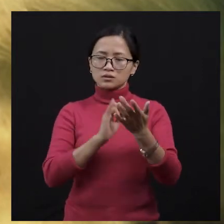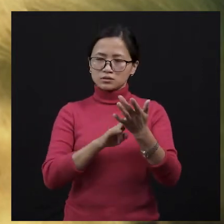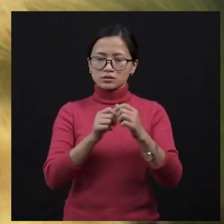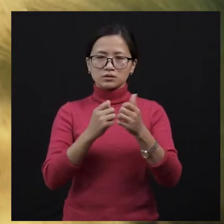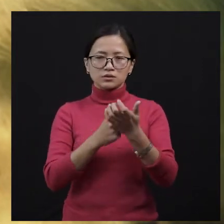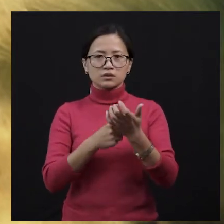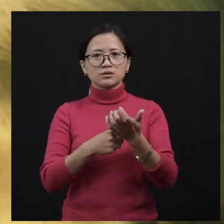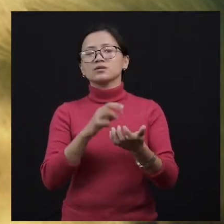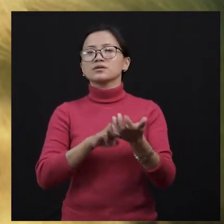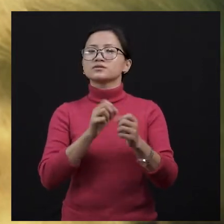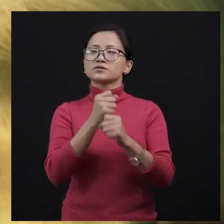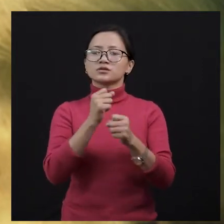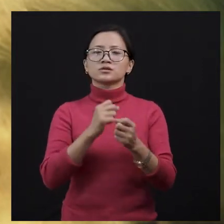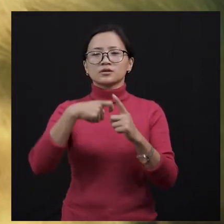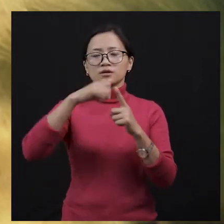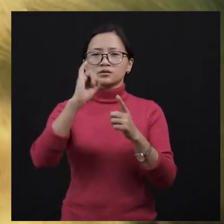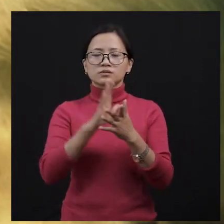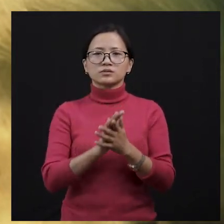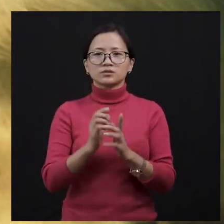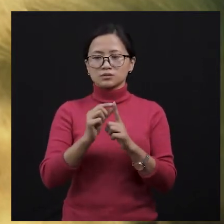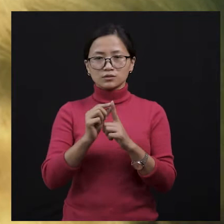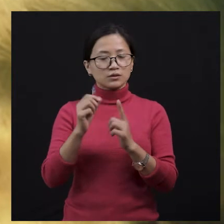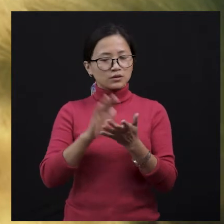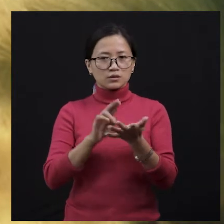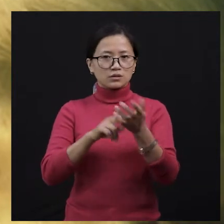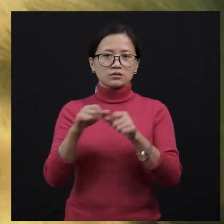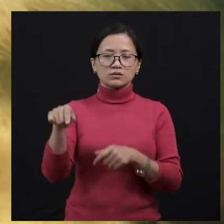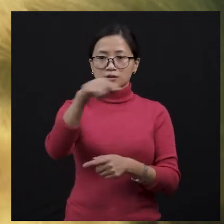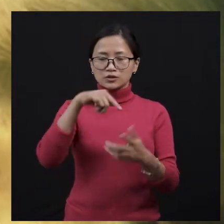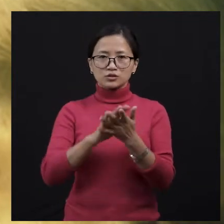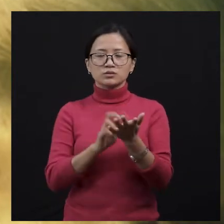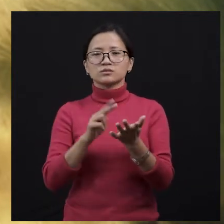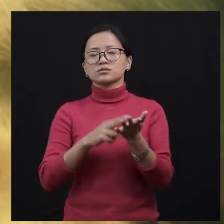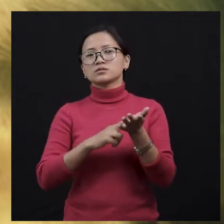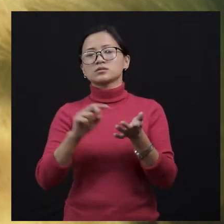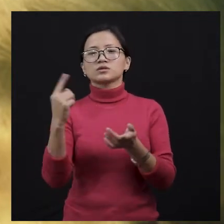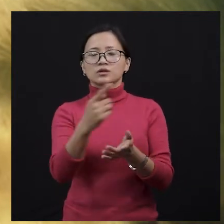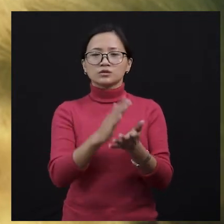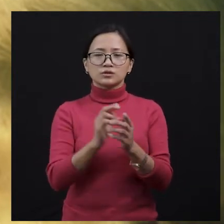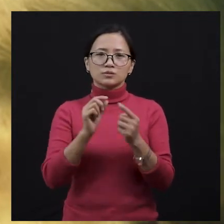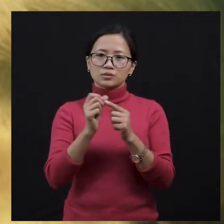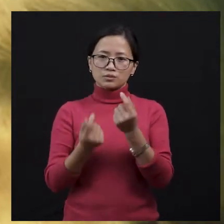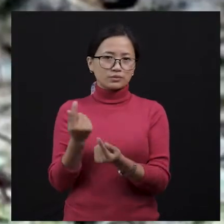National Park. Okay, and not only this, but we'll see different types of